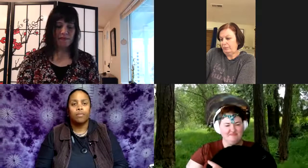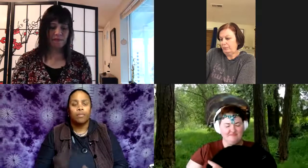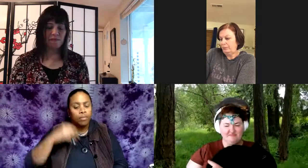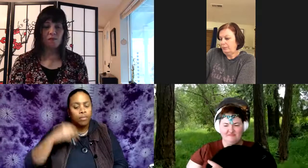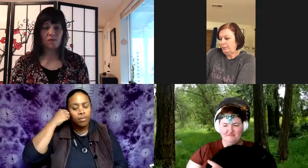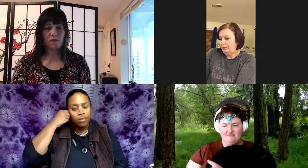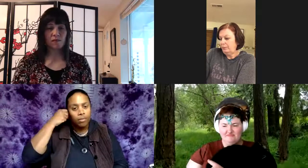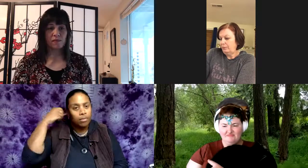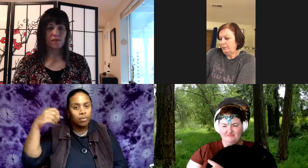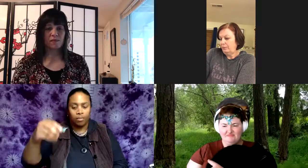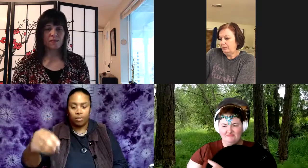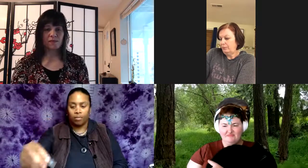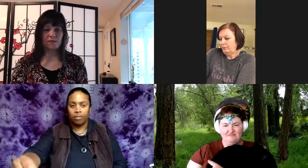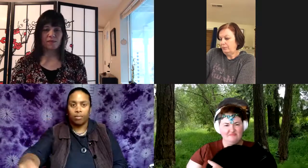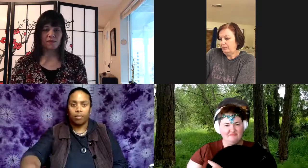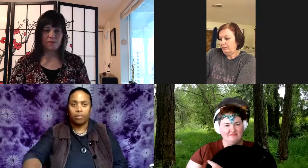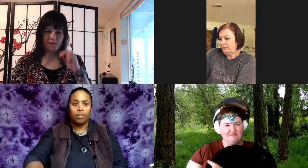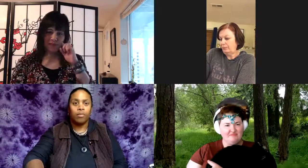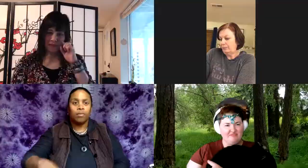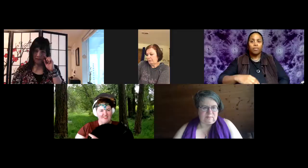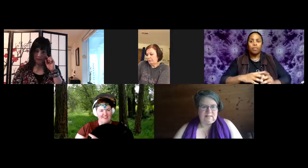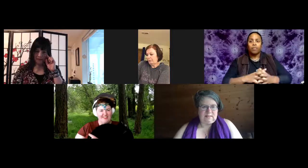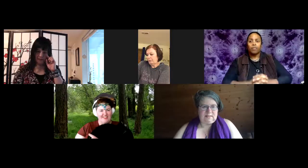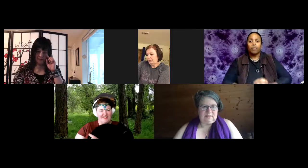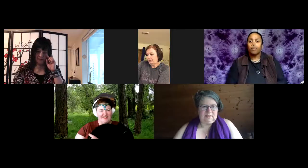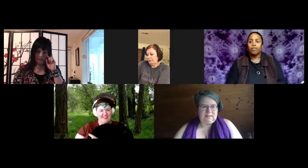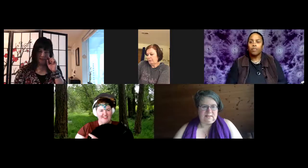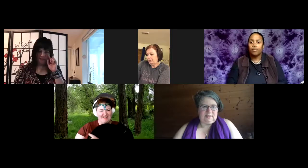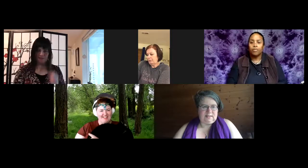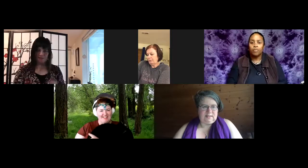And we've got a creature that's joining us on the call too.